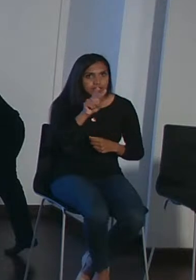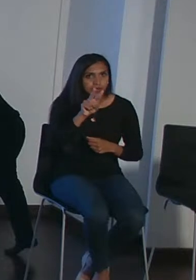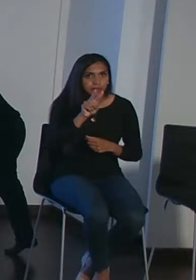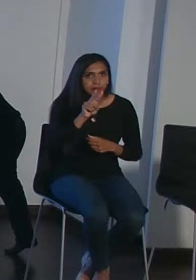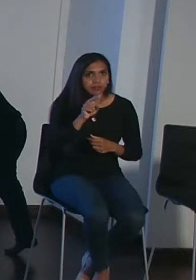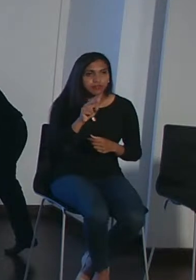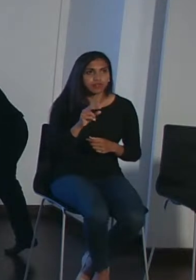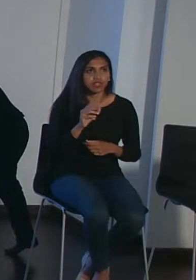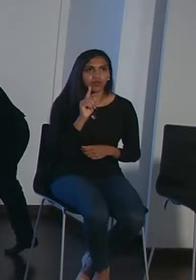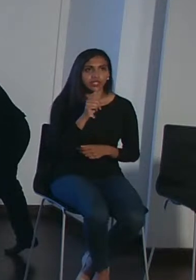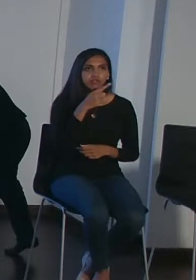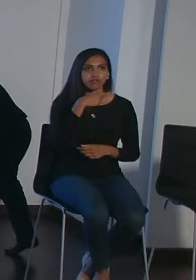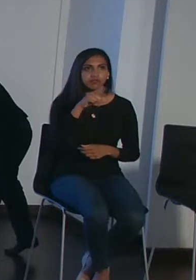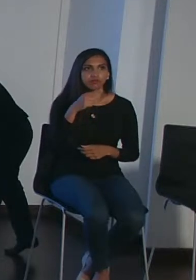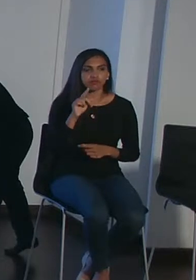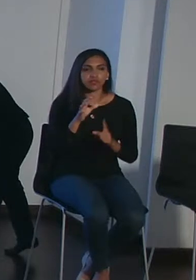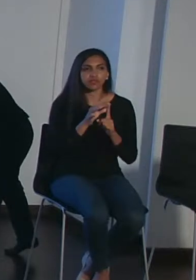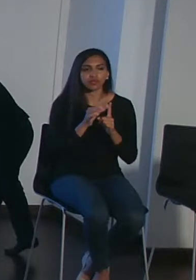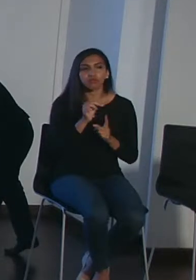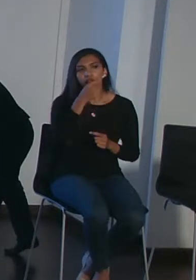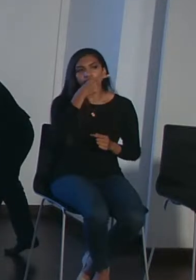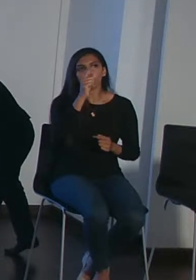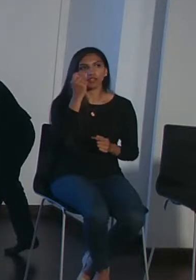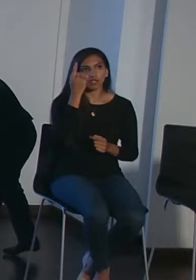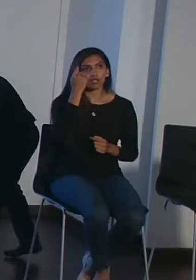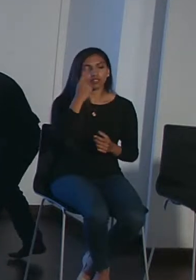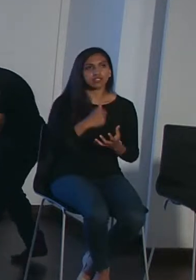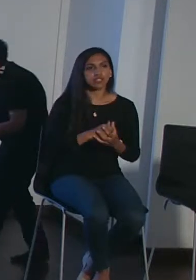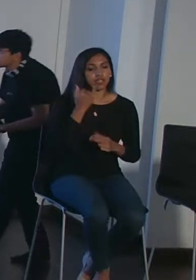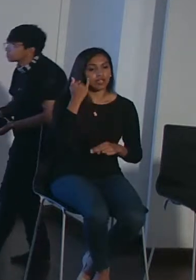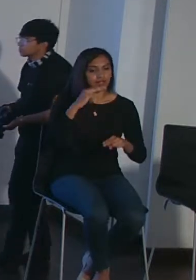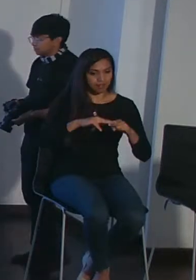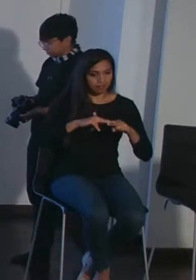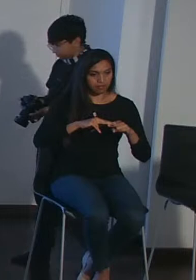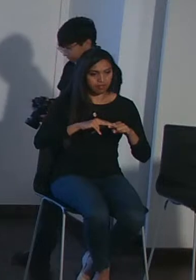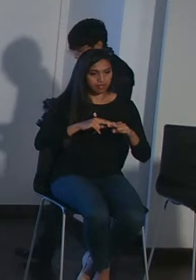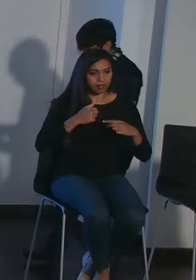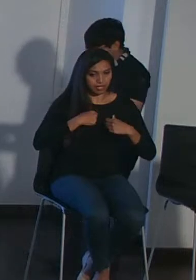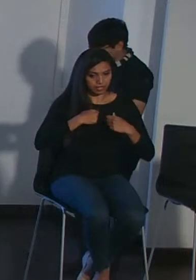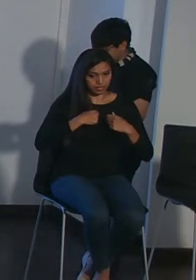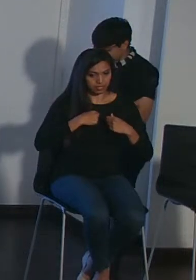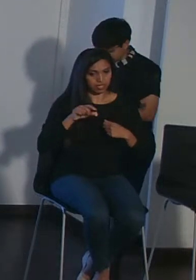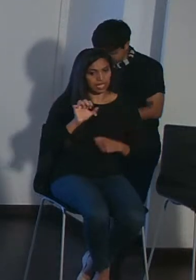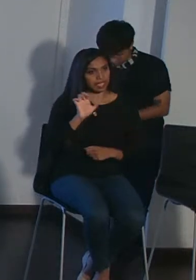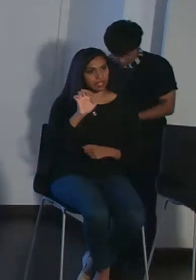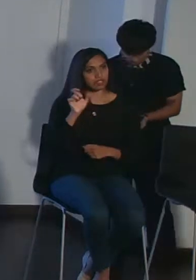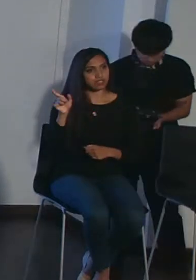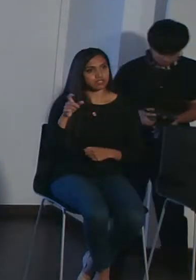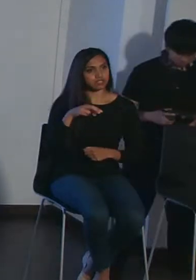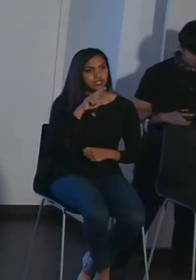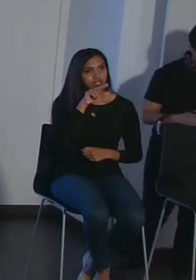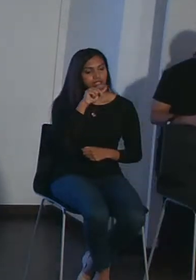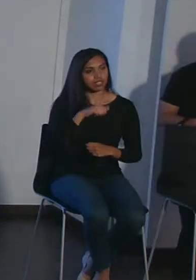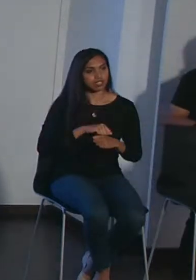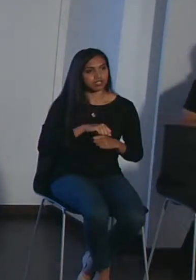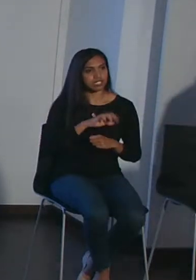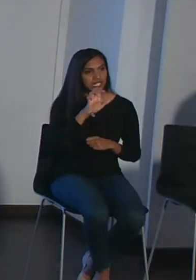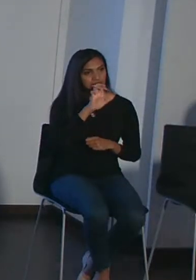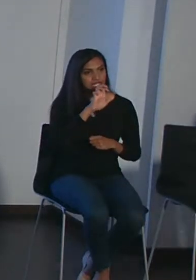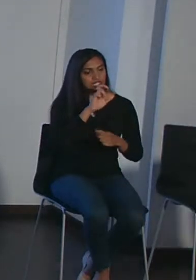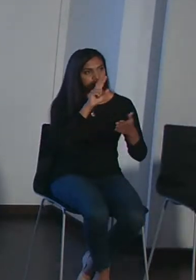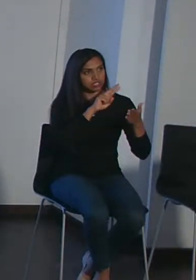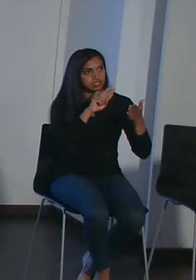done something right because if I'm primarily speaking in English, but I'm reading